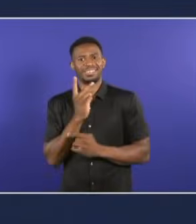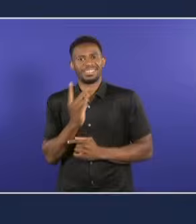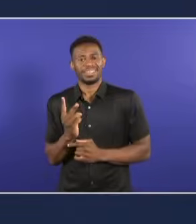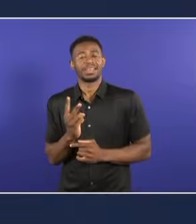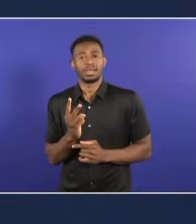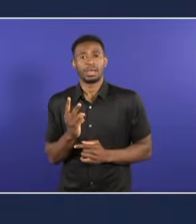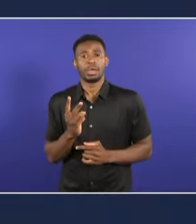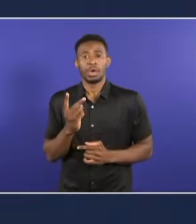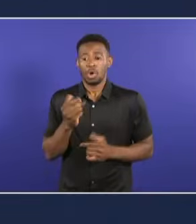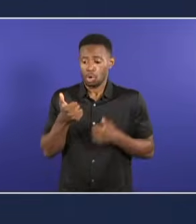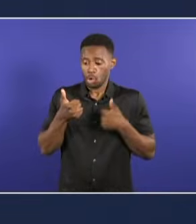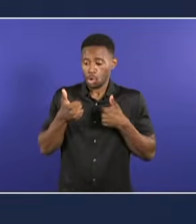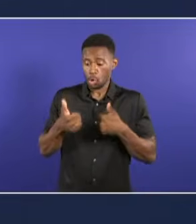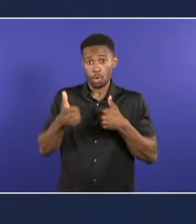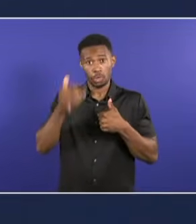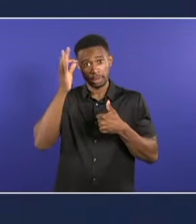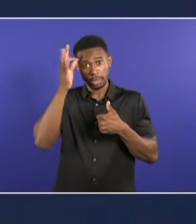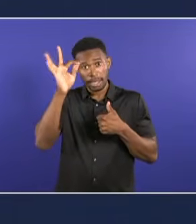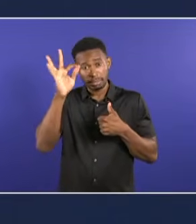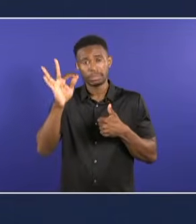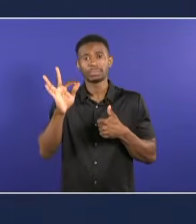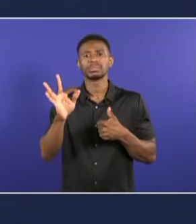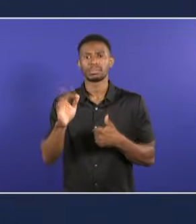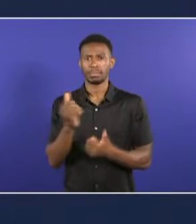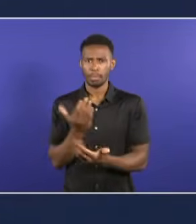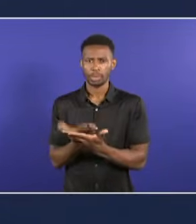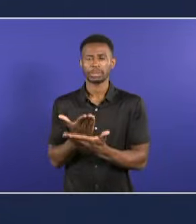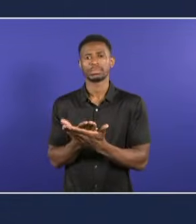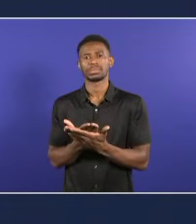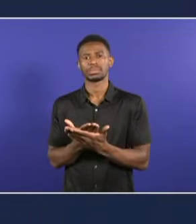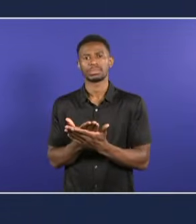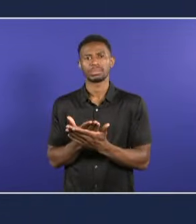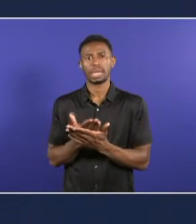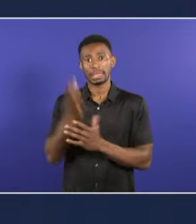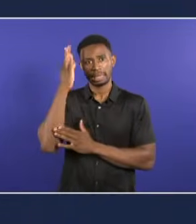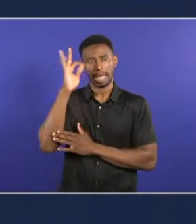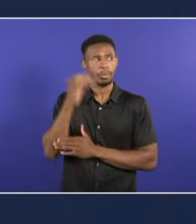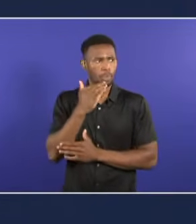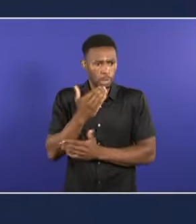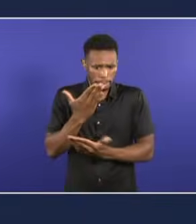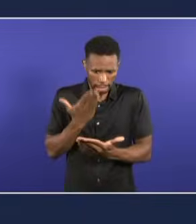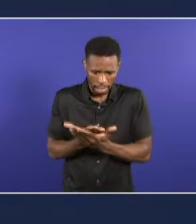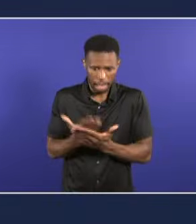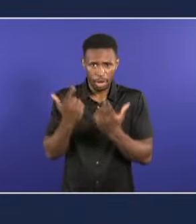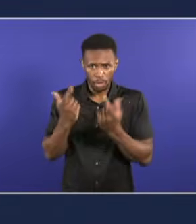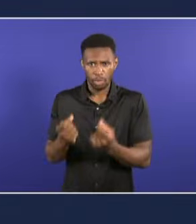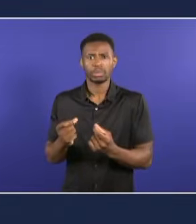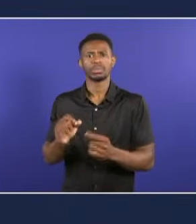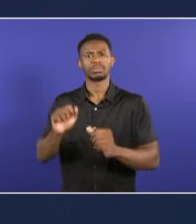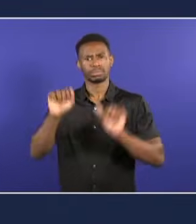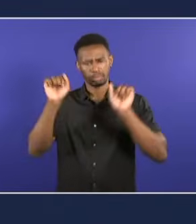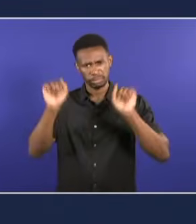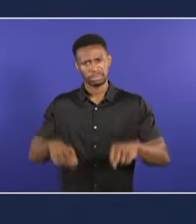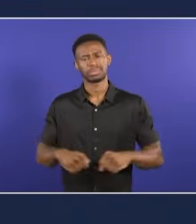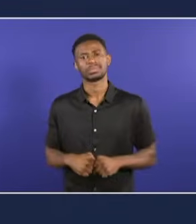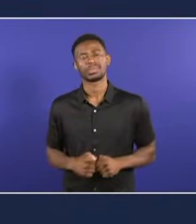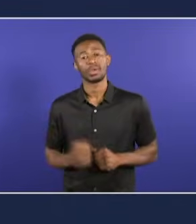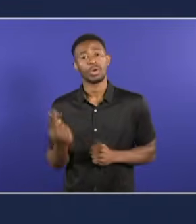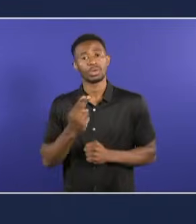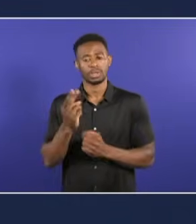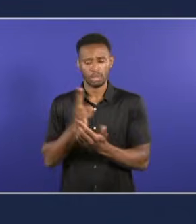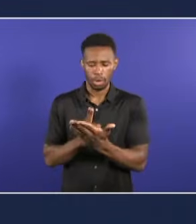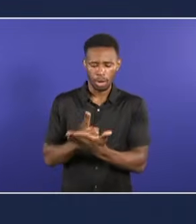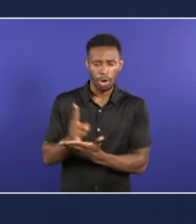Good government is possible. Competent government is possible. Honesty and integrity in